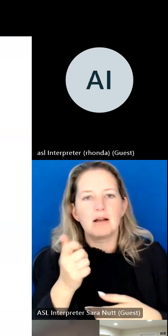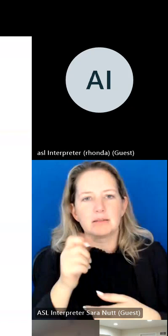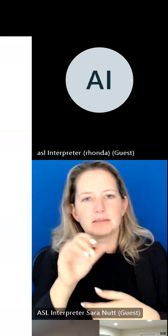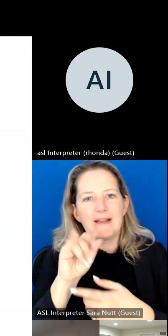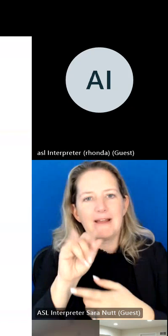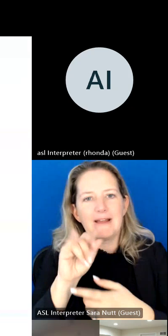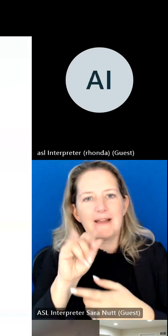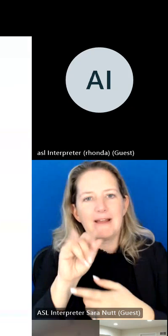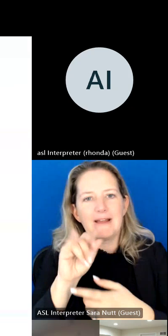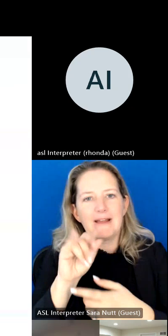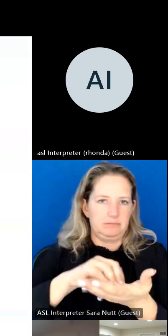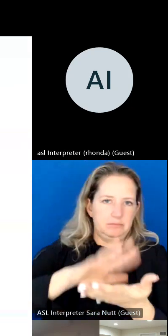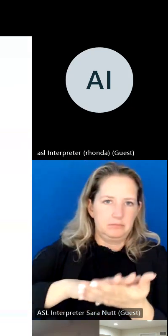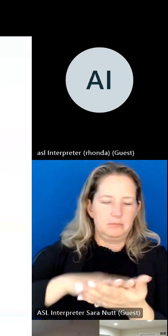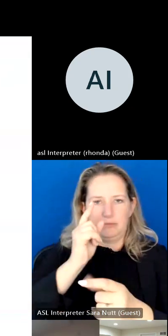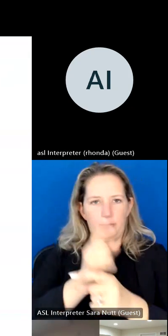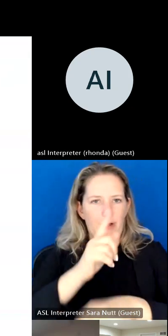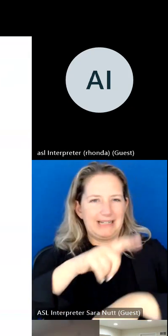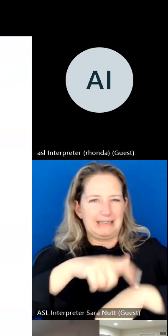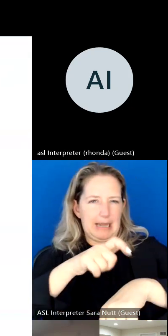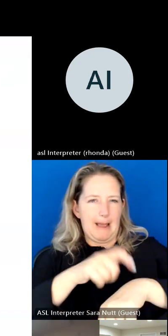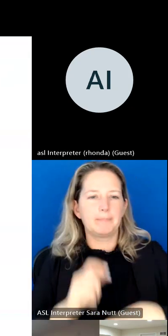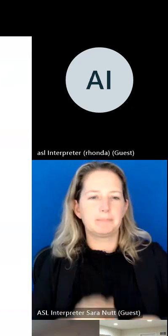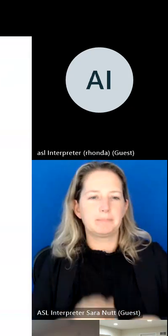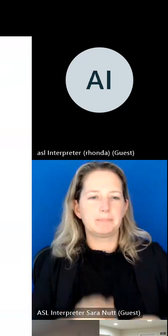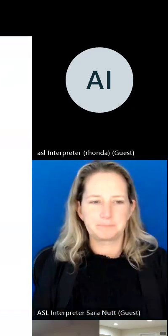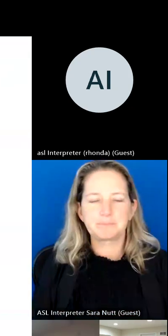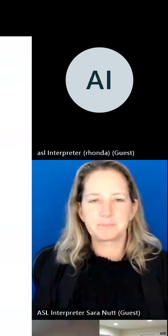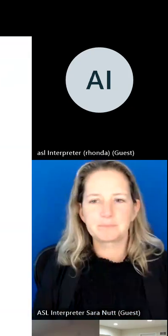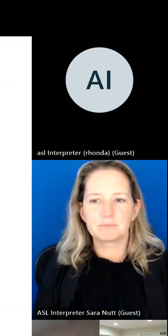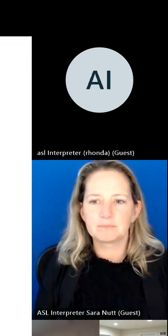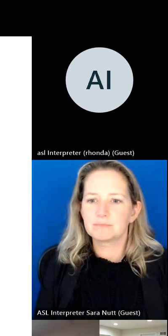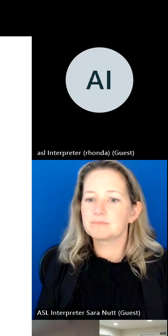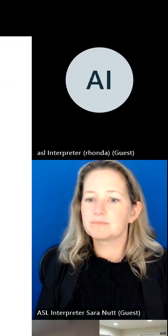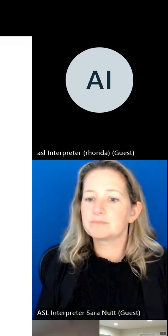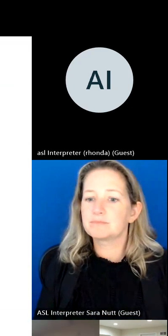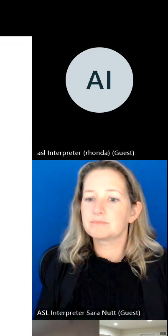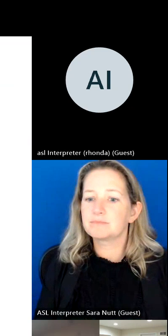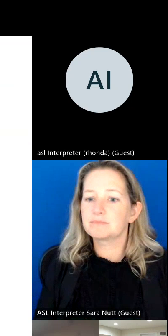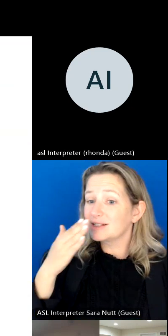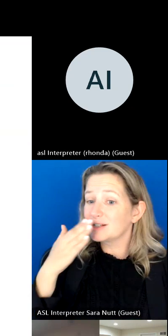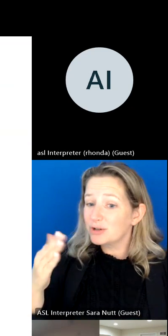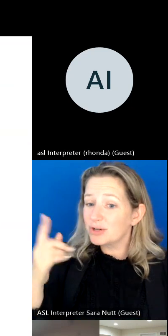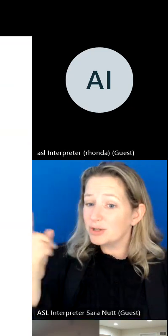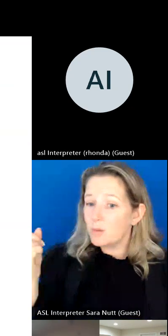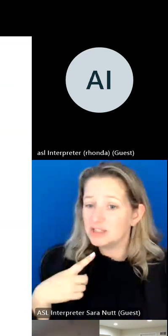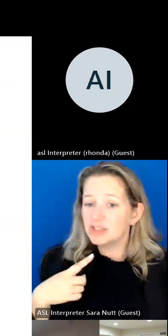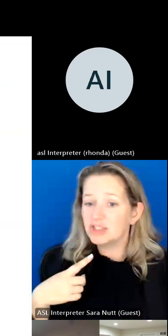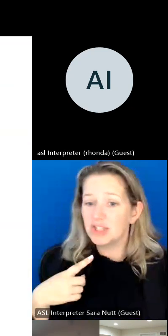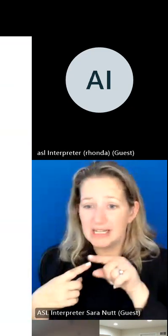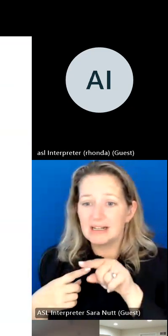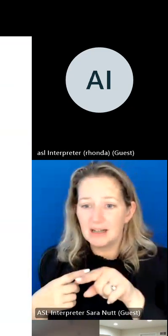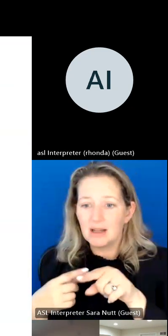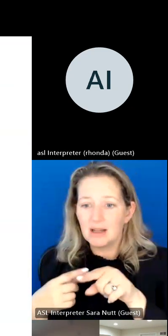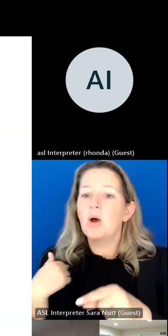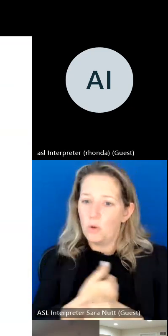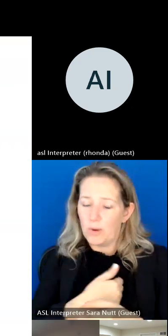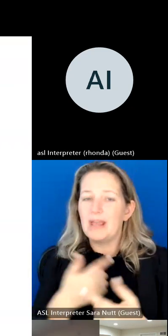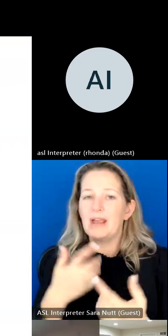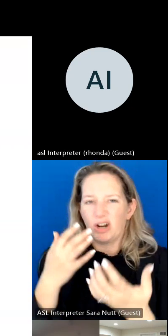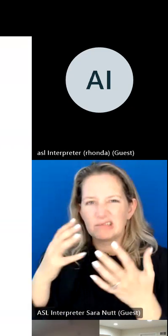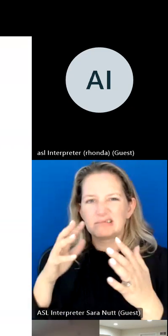Can recoveries roll up to accounting adjustments? That's a good question, but it is definitely, we're getting into the